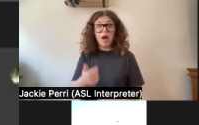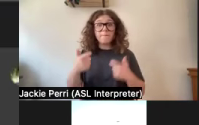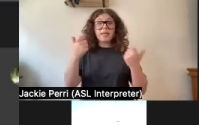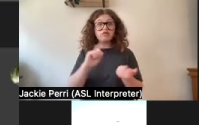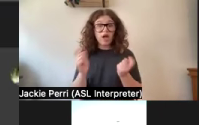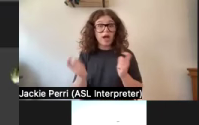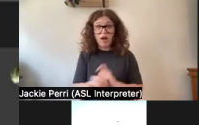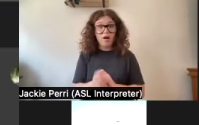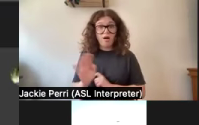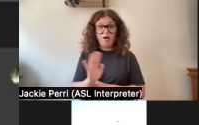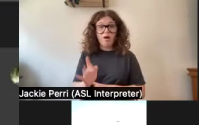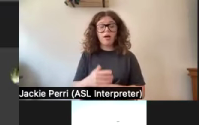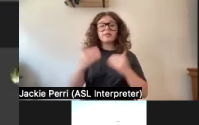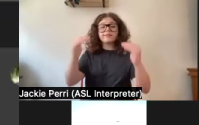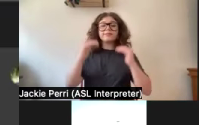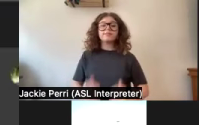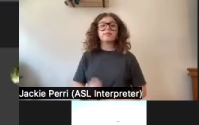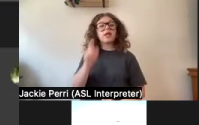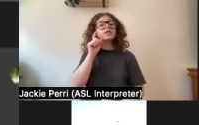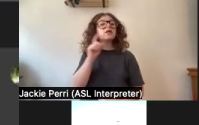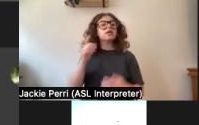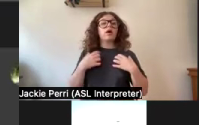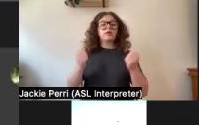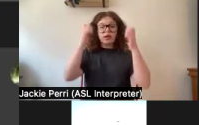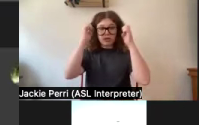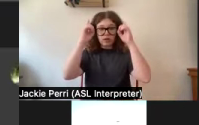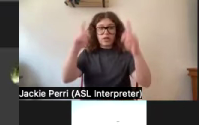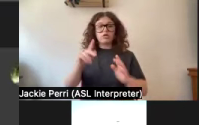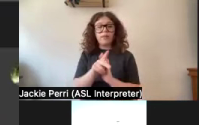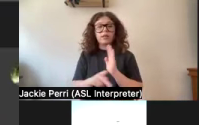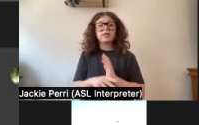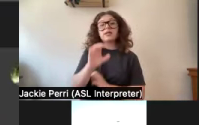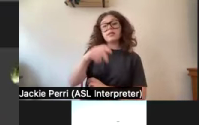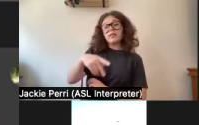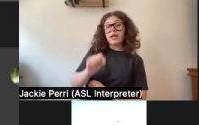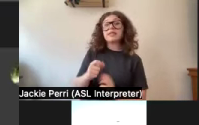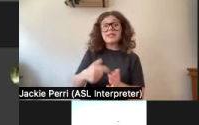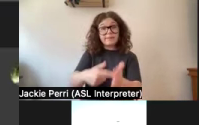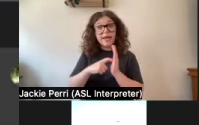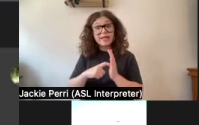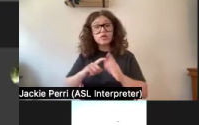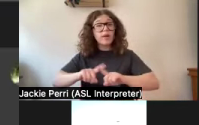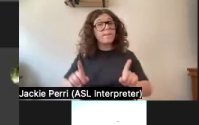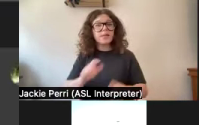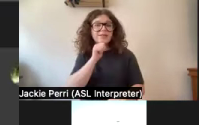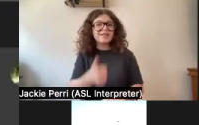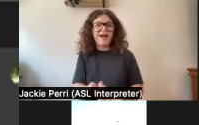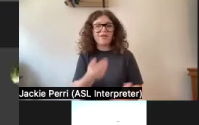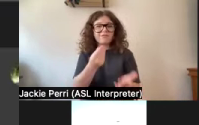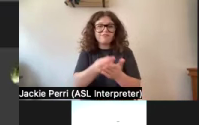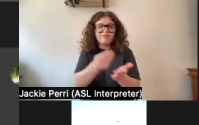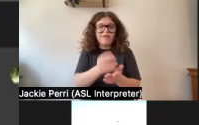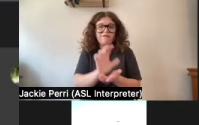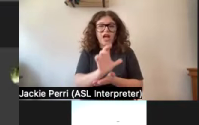So the next one, the sexual health education policy in CPS is mandatory but not funded. True or false? What do